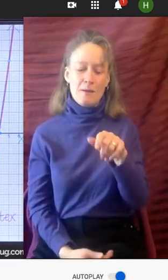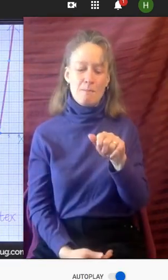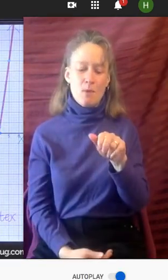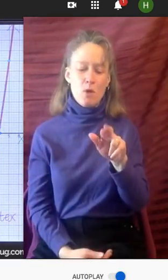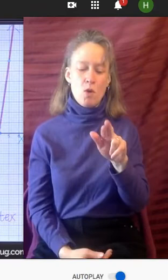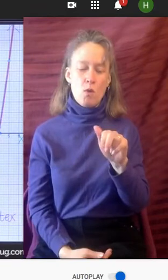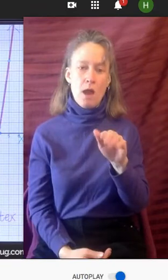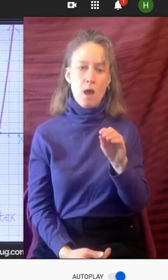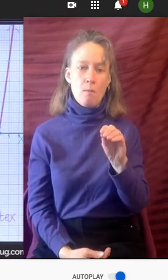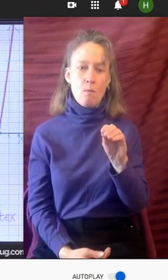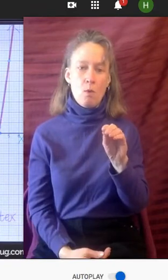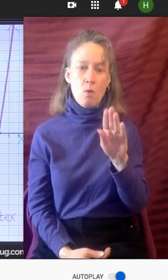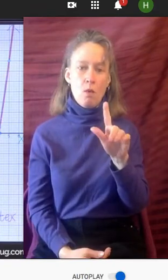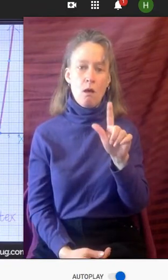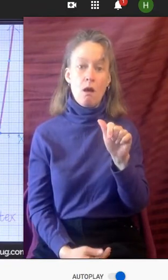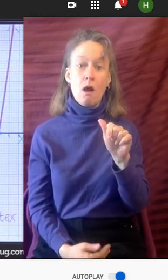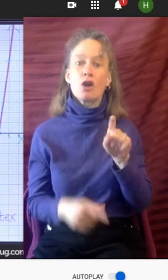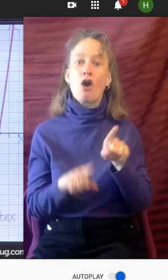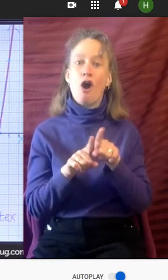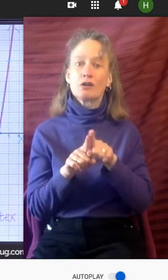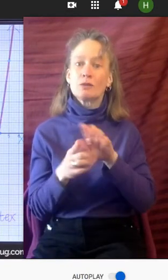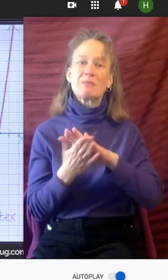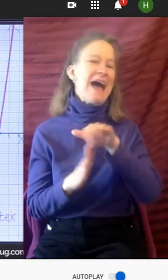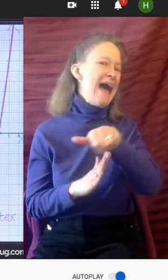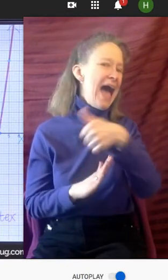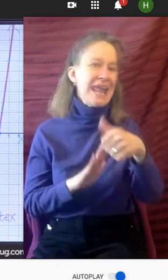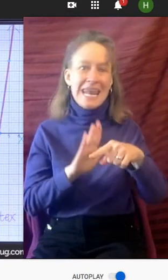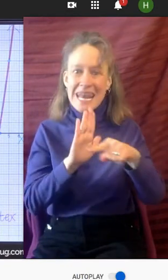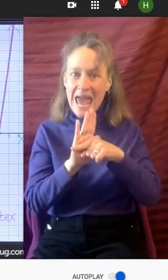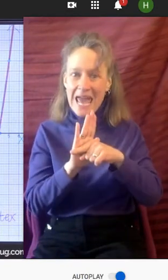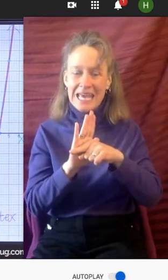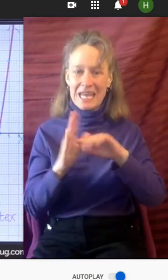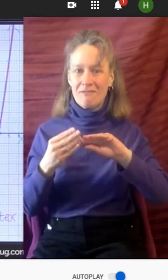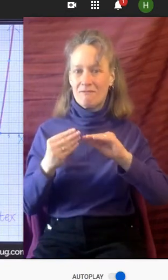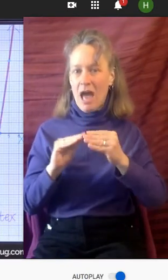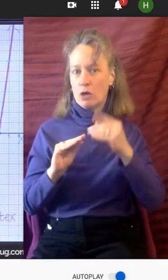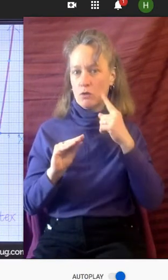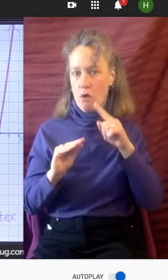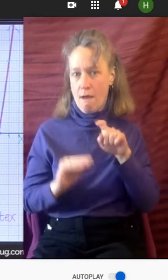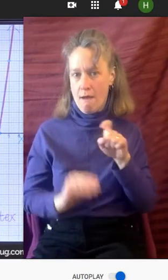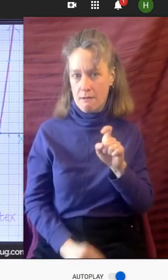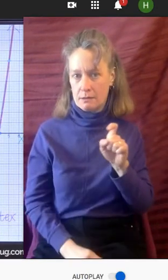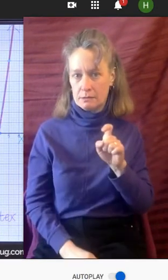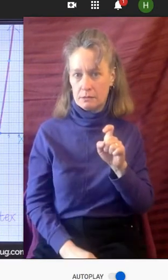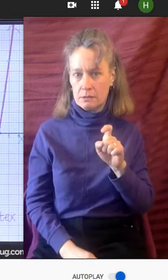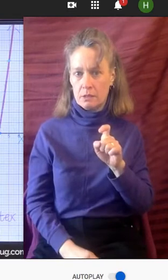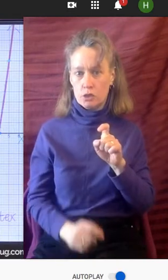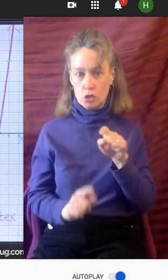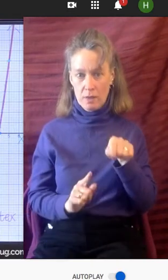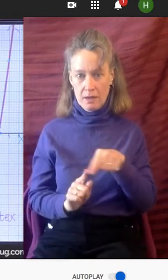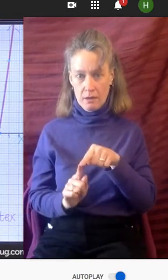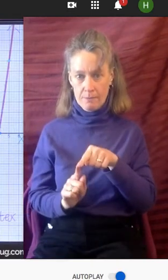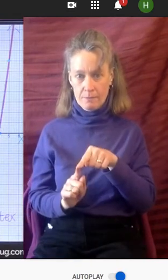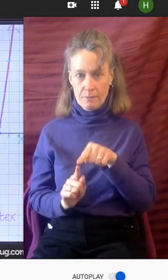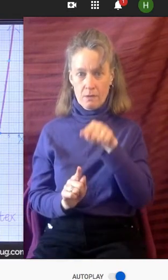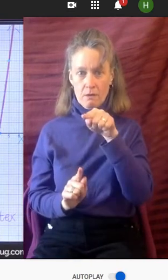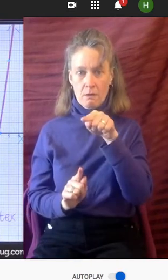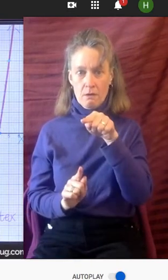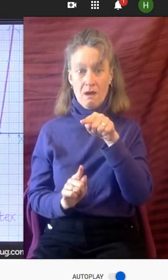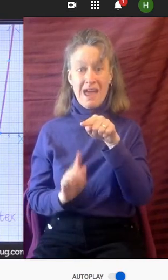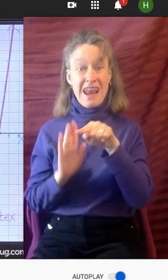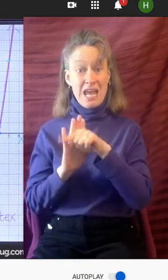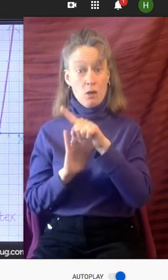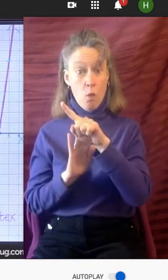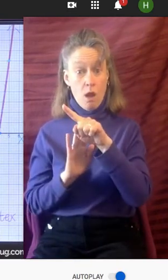x. For example, this point, x value is -1. This point, x value is -2. This point, x value